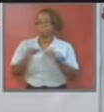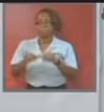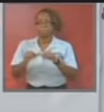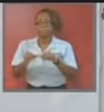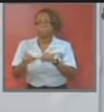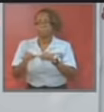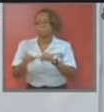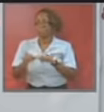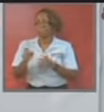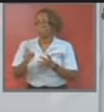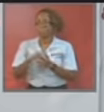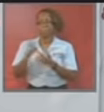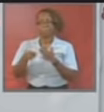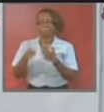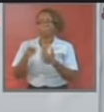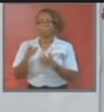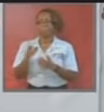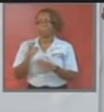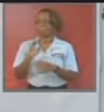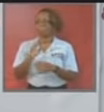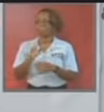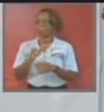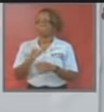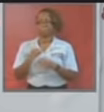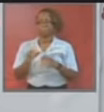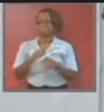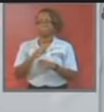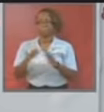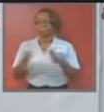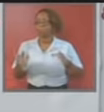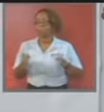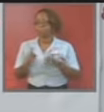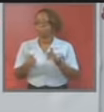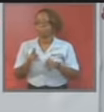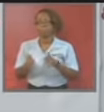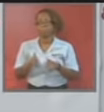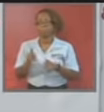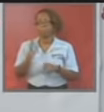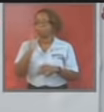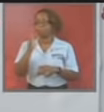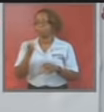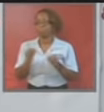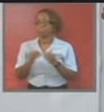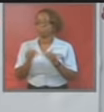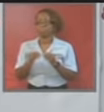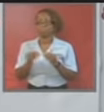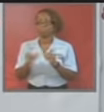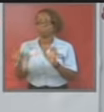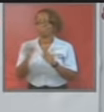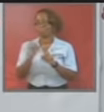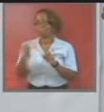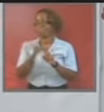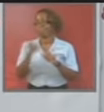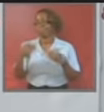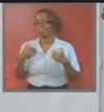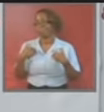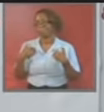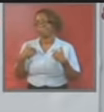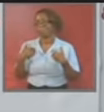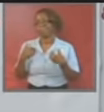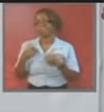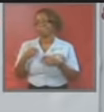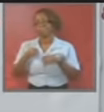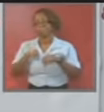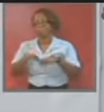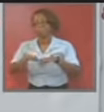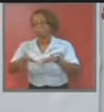back into a situation where there are higher levels of viral circulation within the population with all its